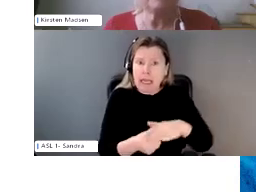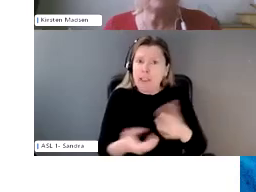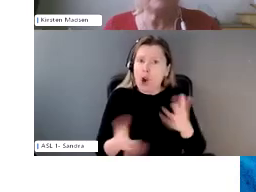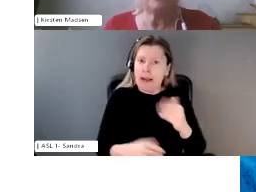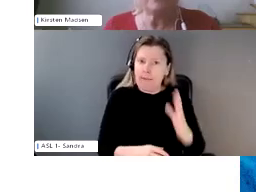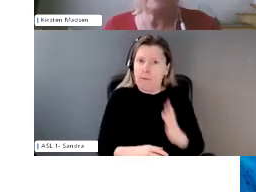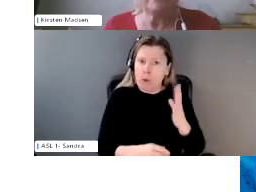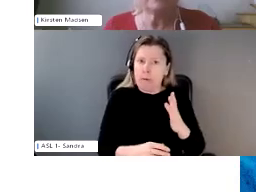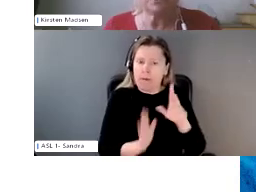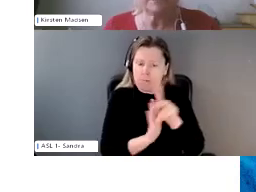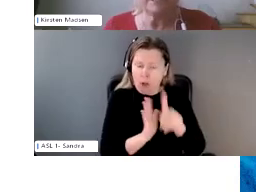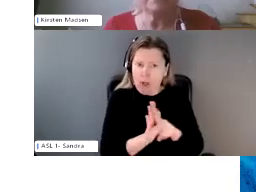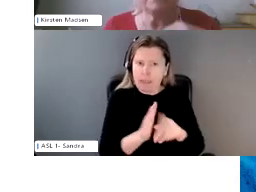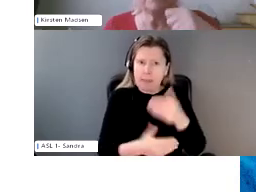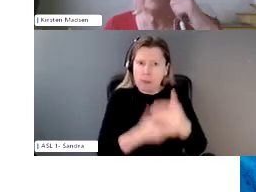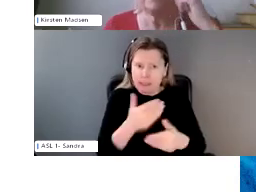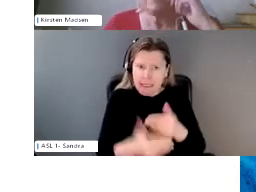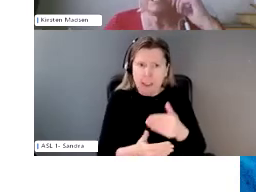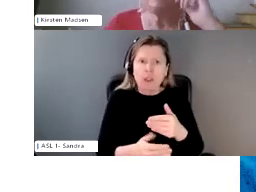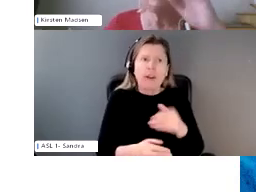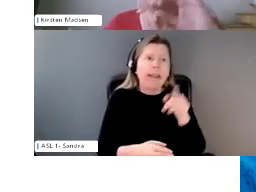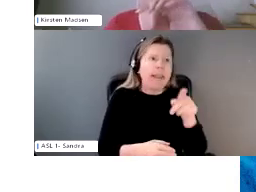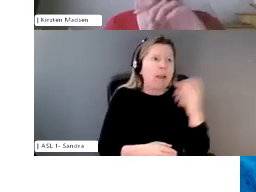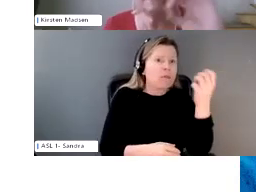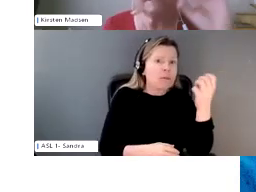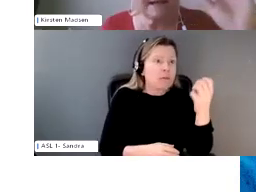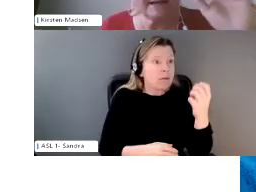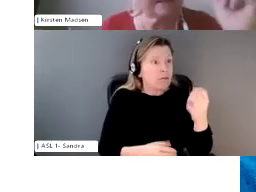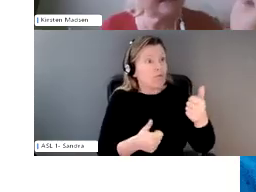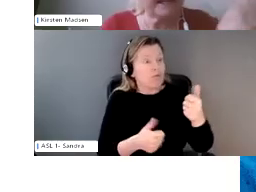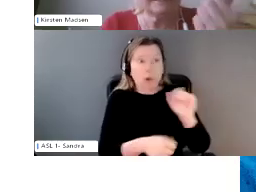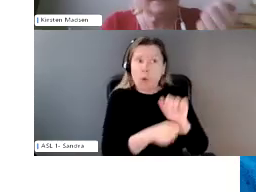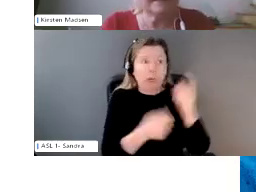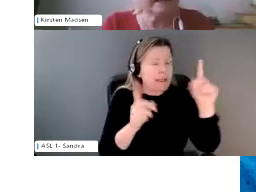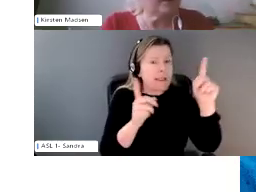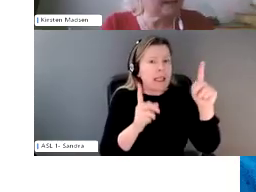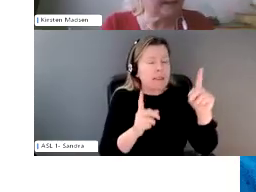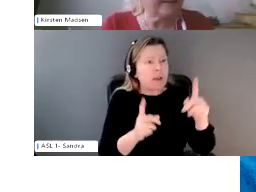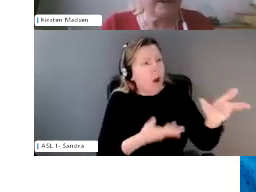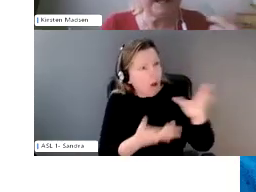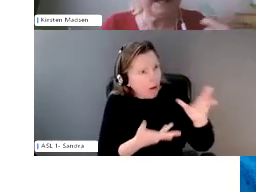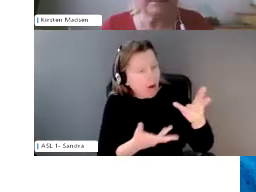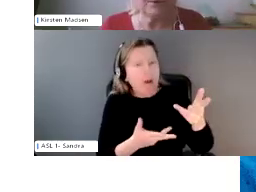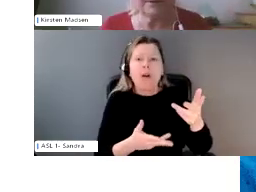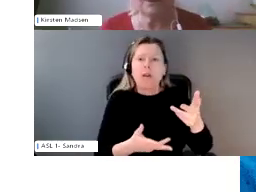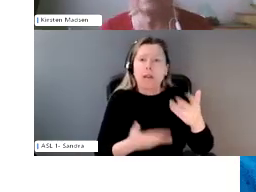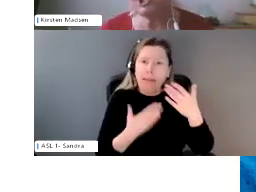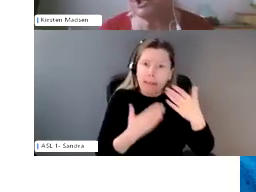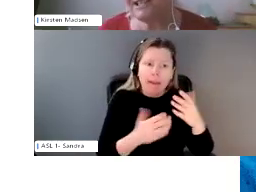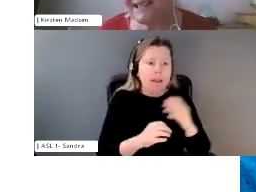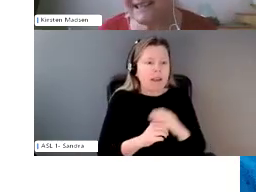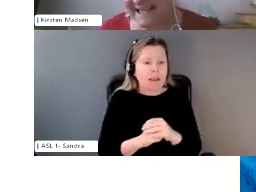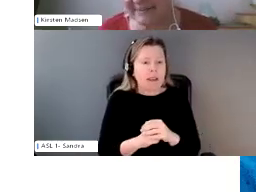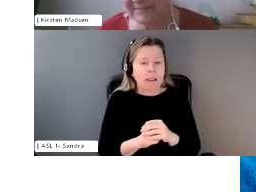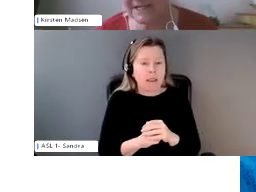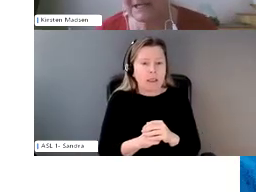statements about how well that was working. And in one place, I have to say something that was identified as important was